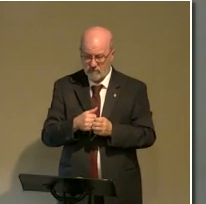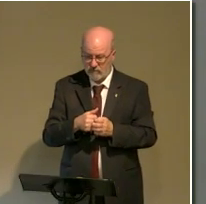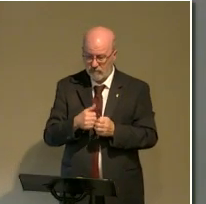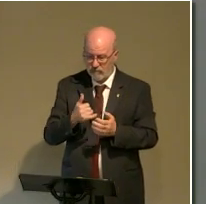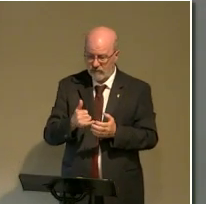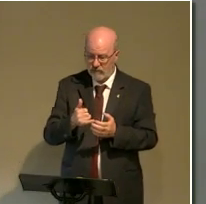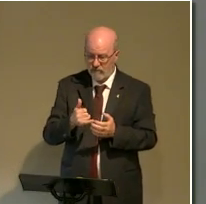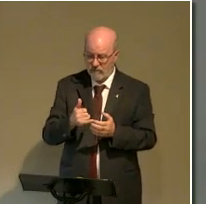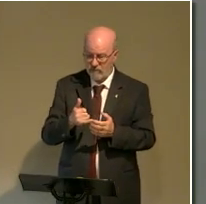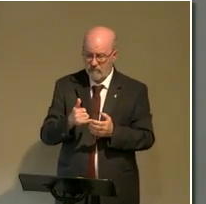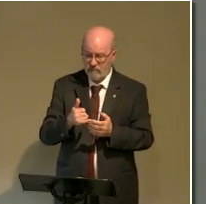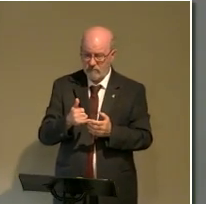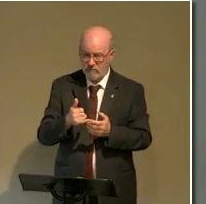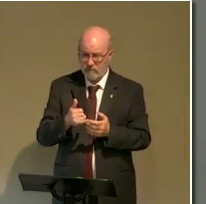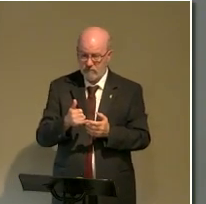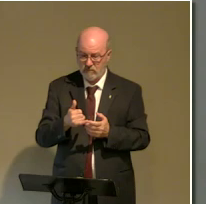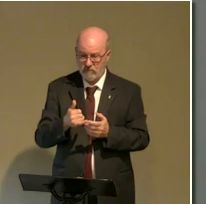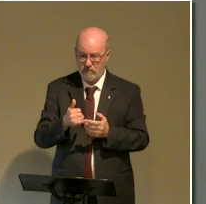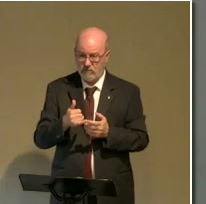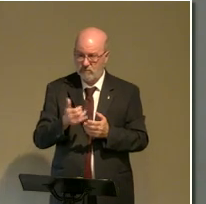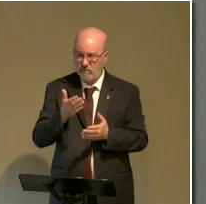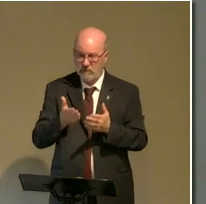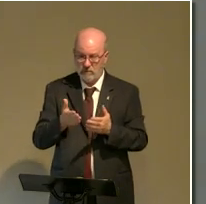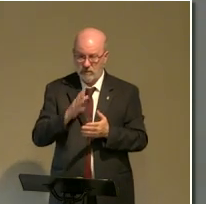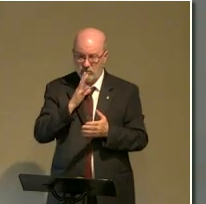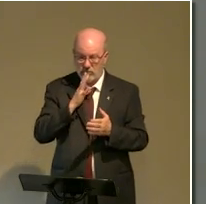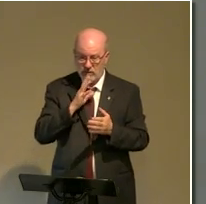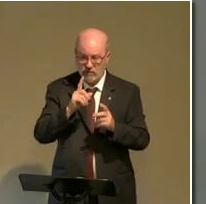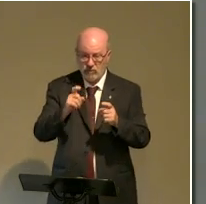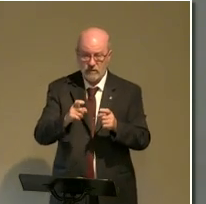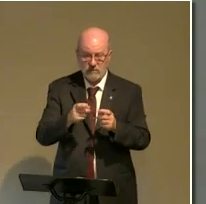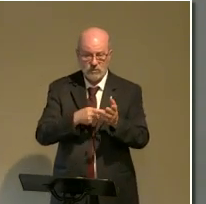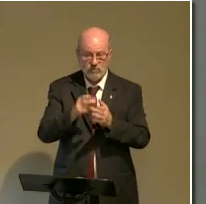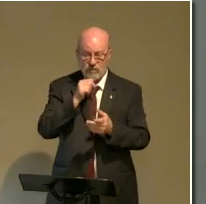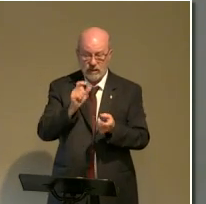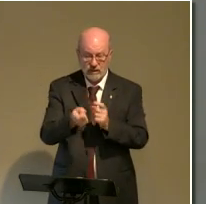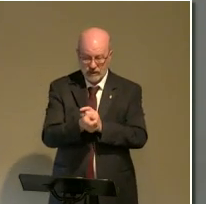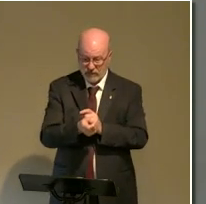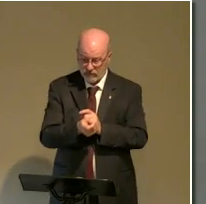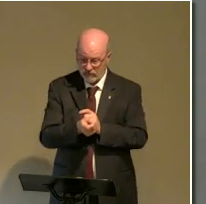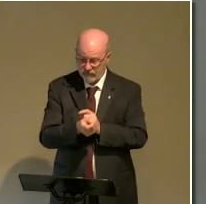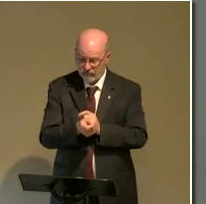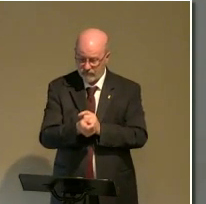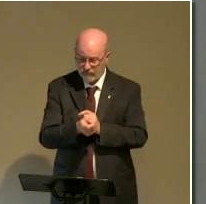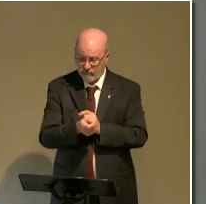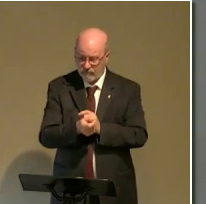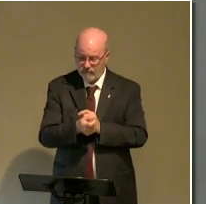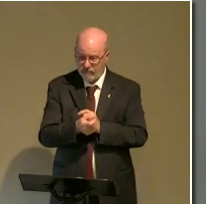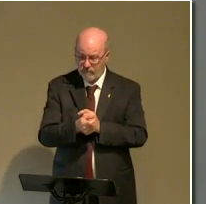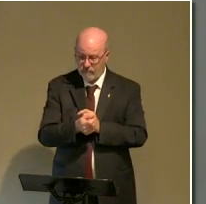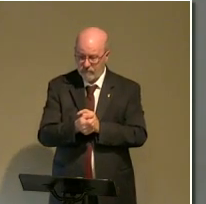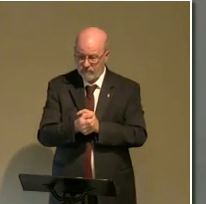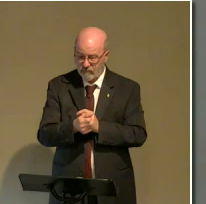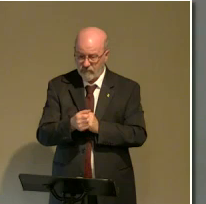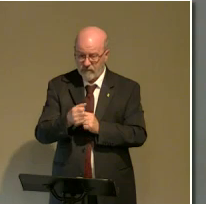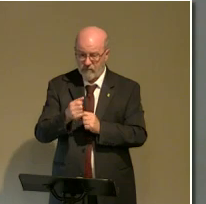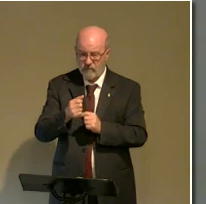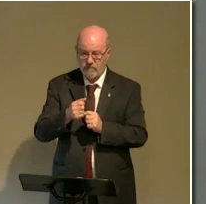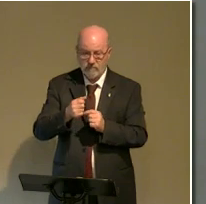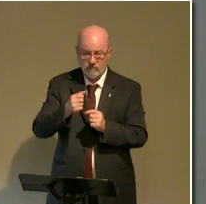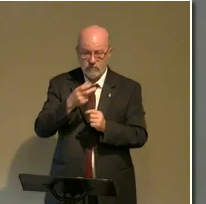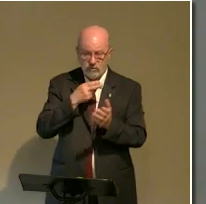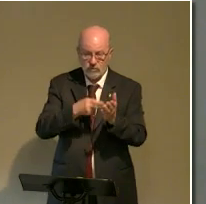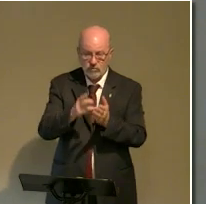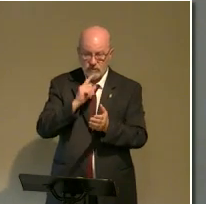Now your delivery could be in question, but the truth doesn't change, okay? It's not a subjective thing. It's objective,